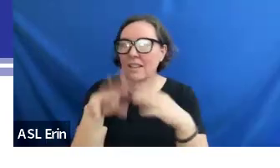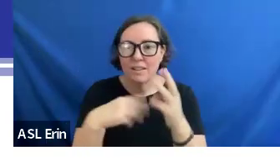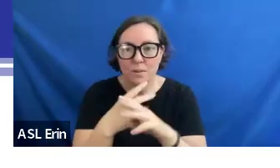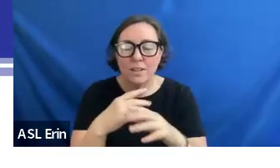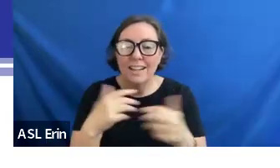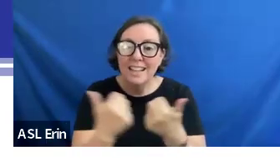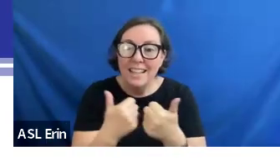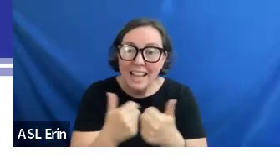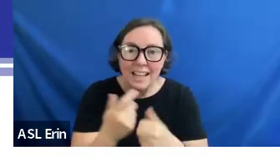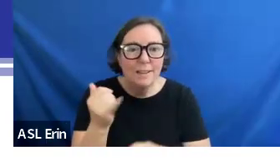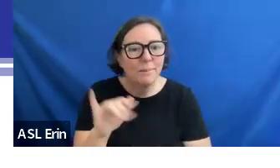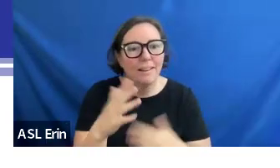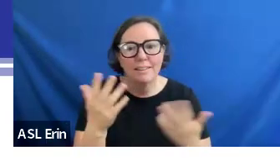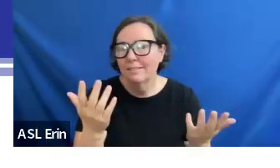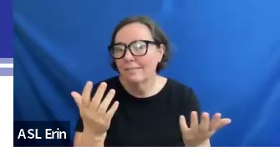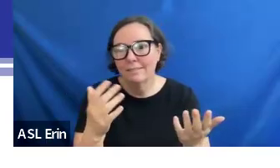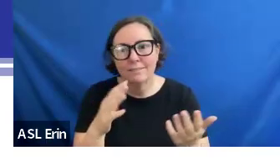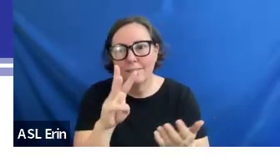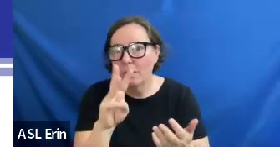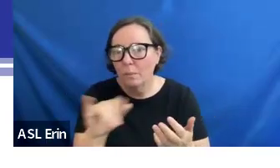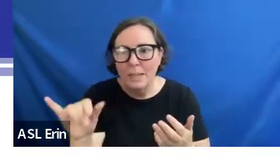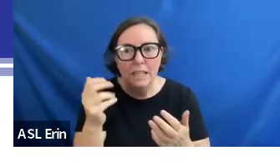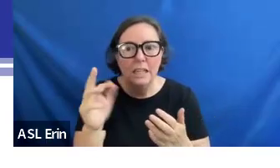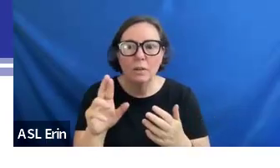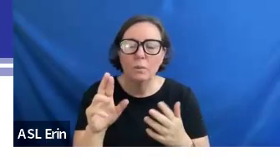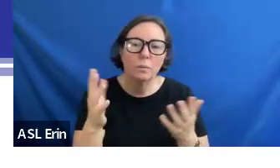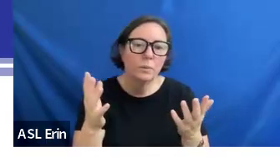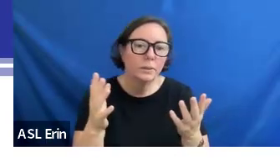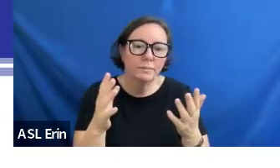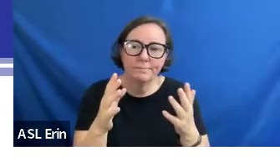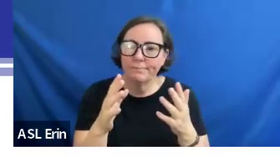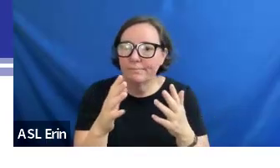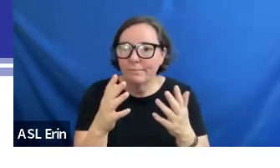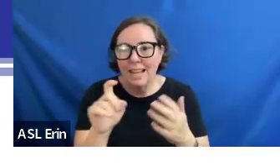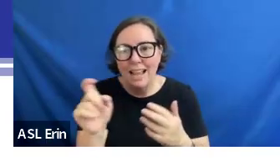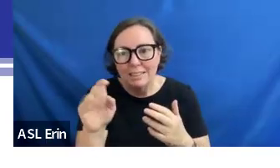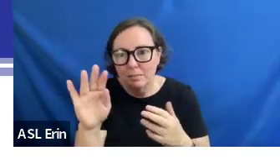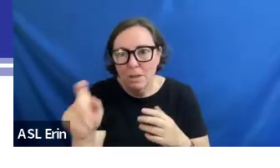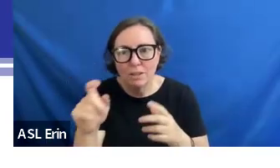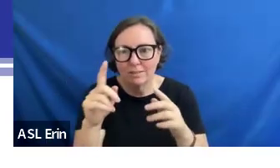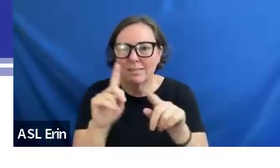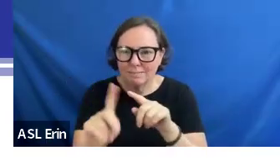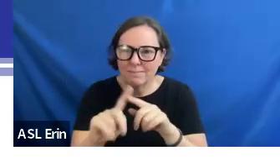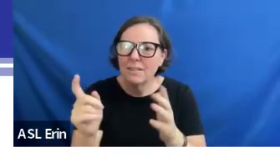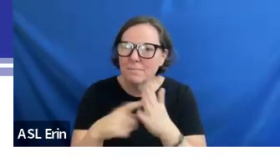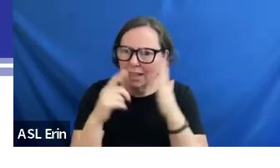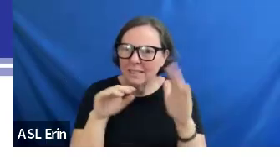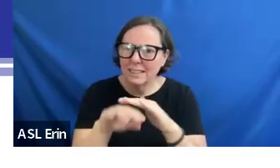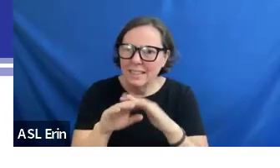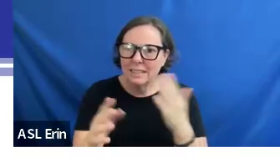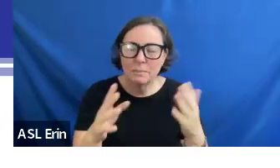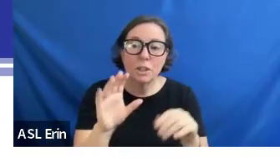gaming consoles and need to be accessible, and they use computers for work and personal life